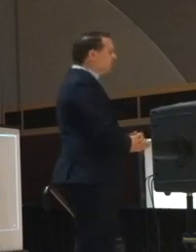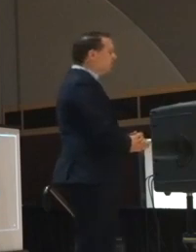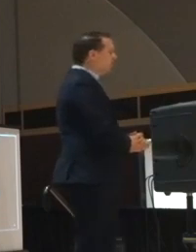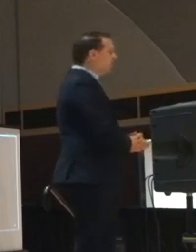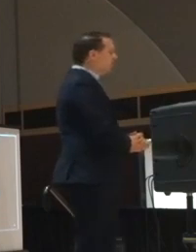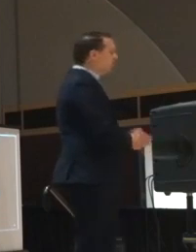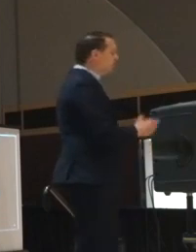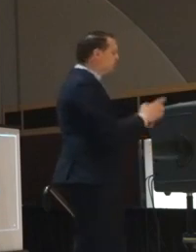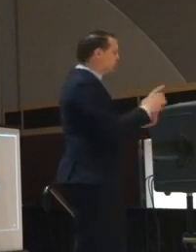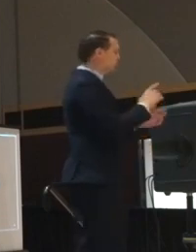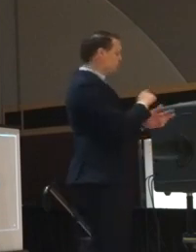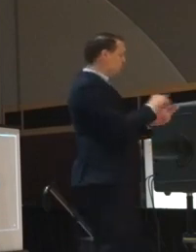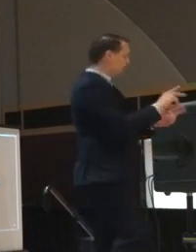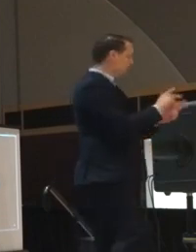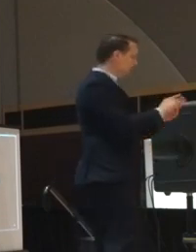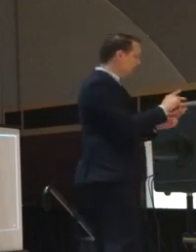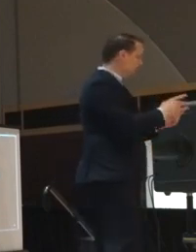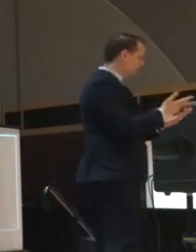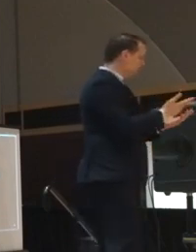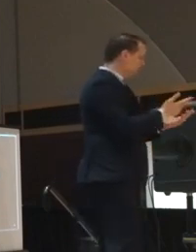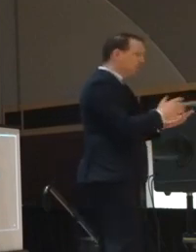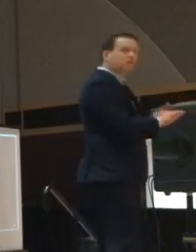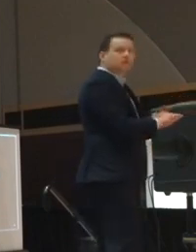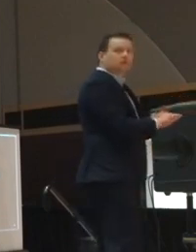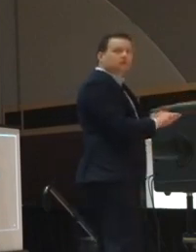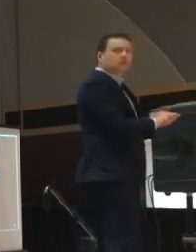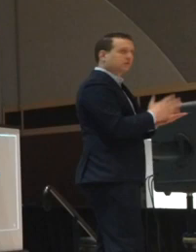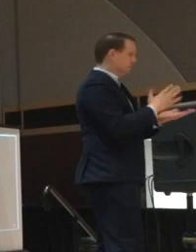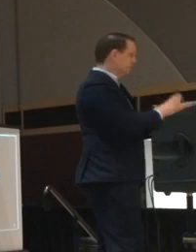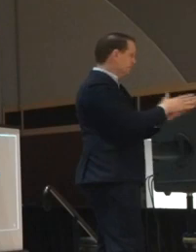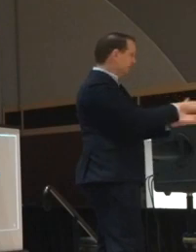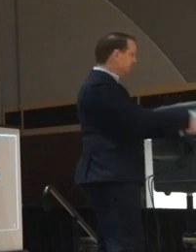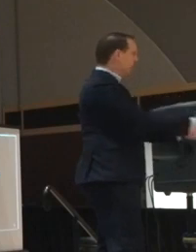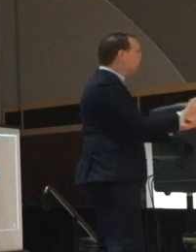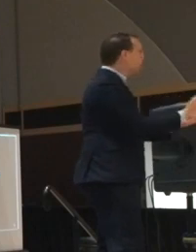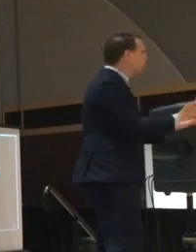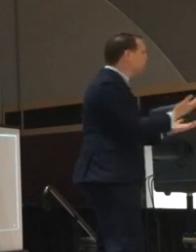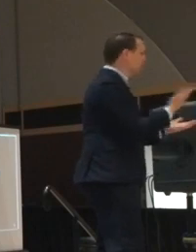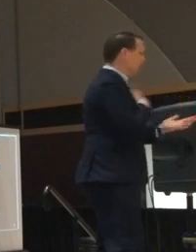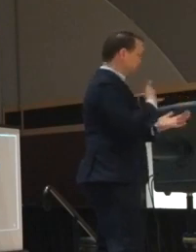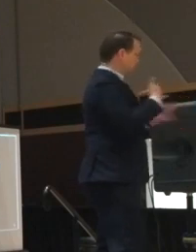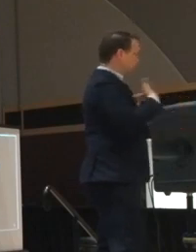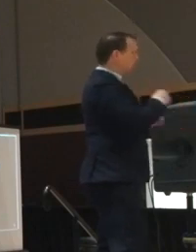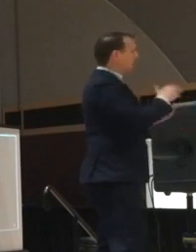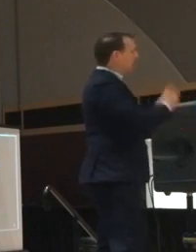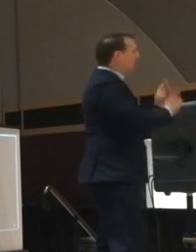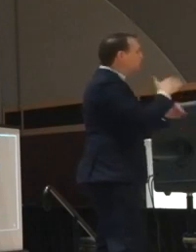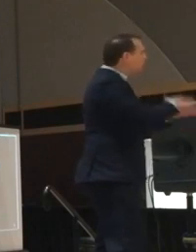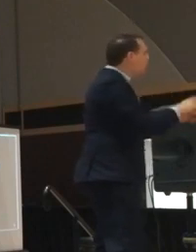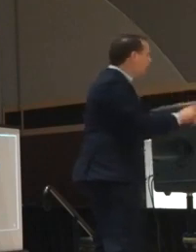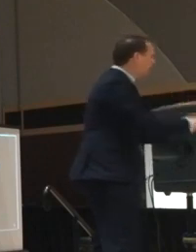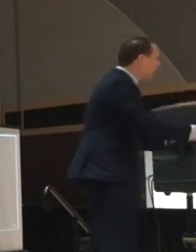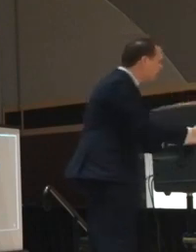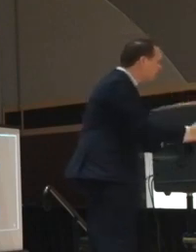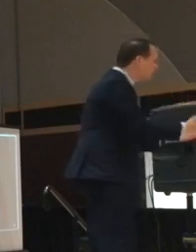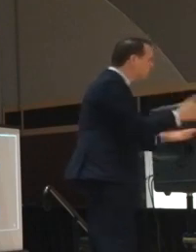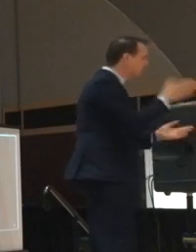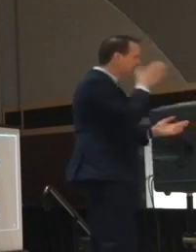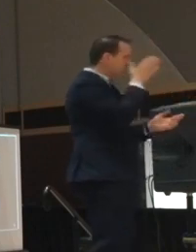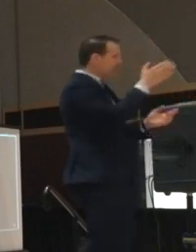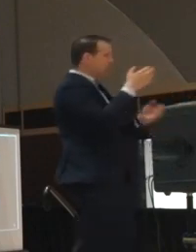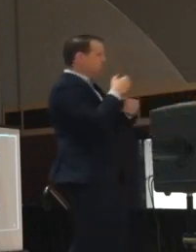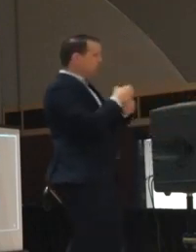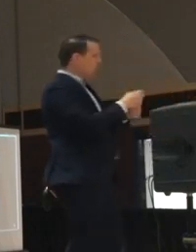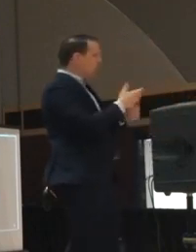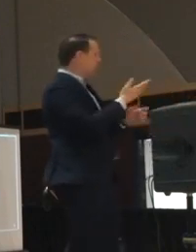And where would those people be today? This is what worries me, and they're all hands-on people. Concepts are formed with